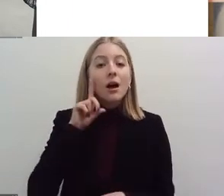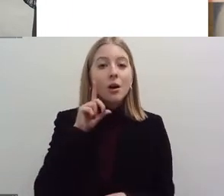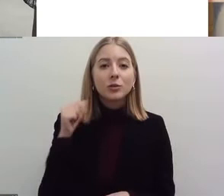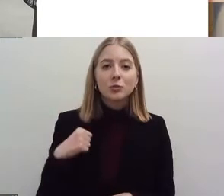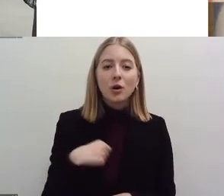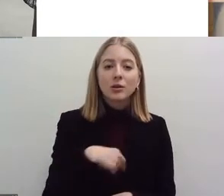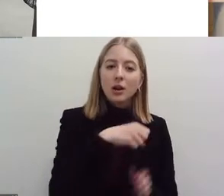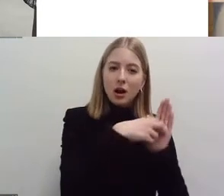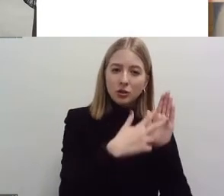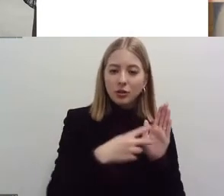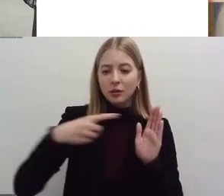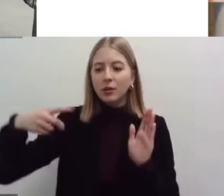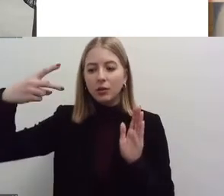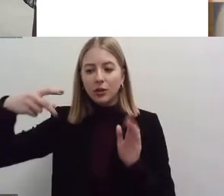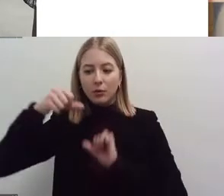And